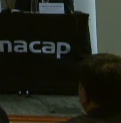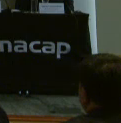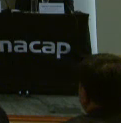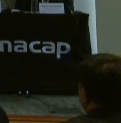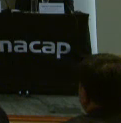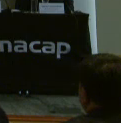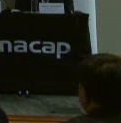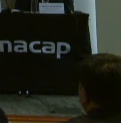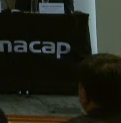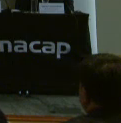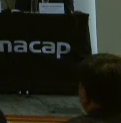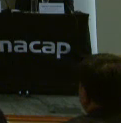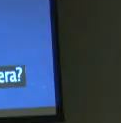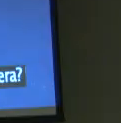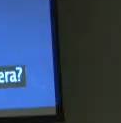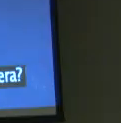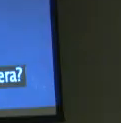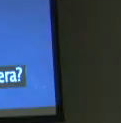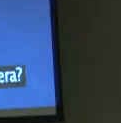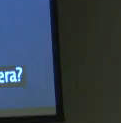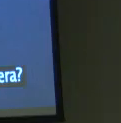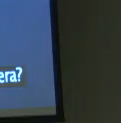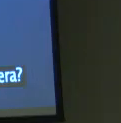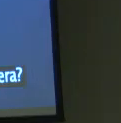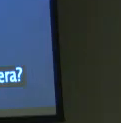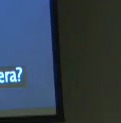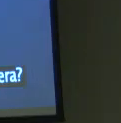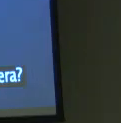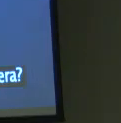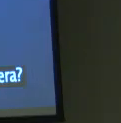Why can't run like a girl also mean win the race?